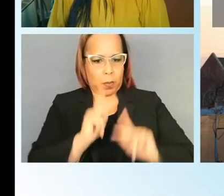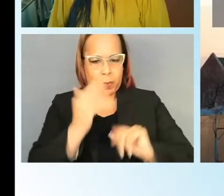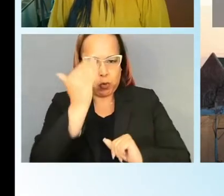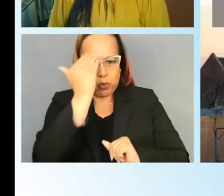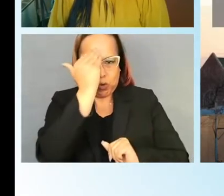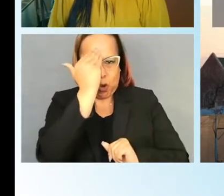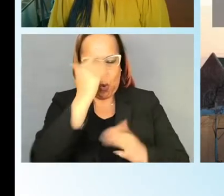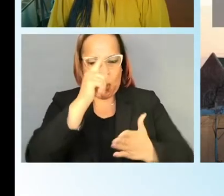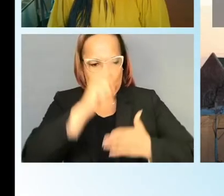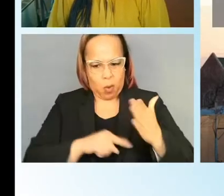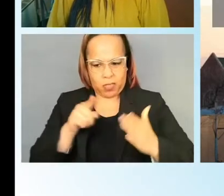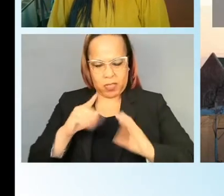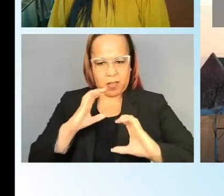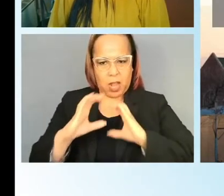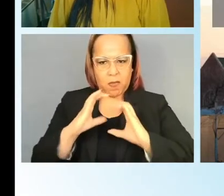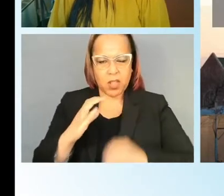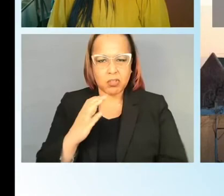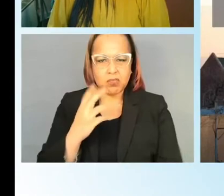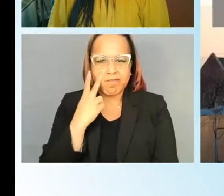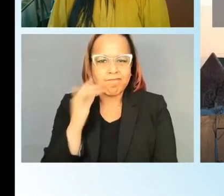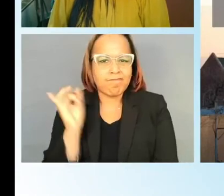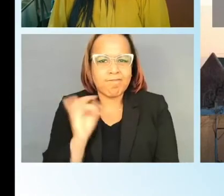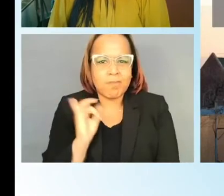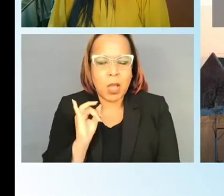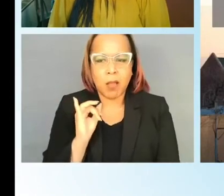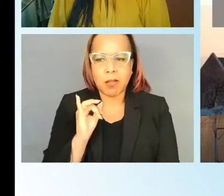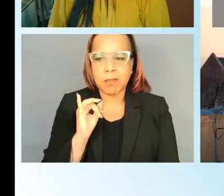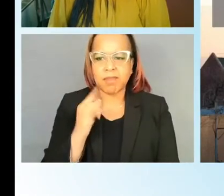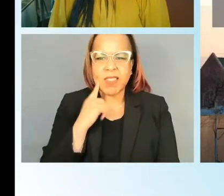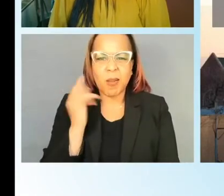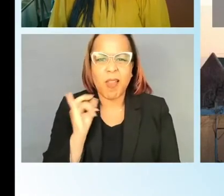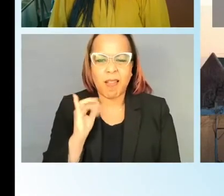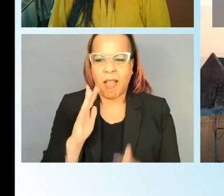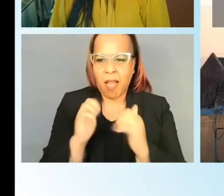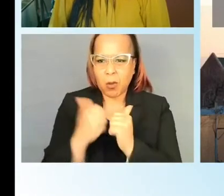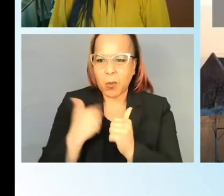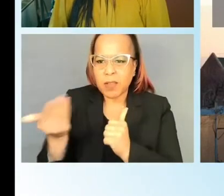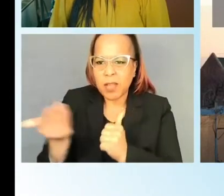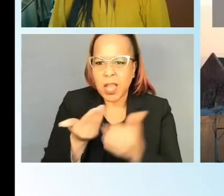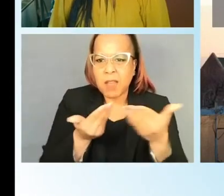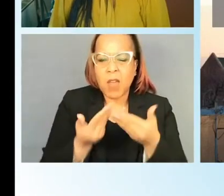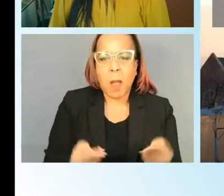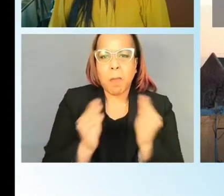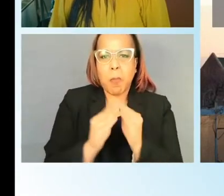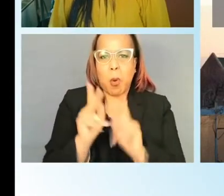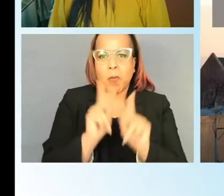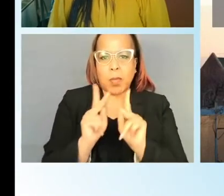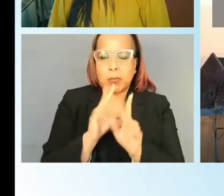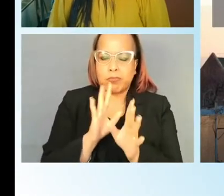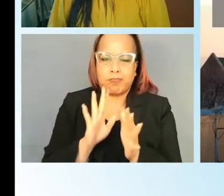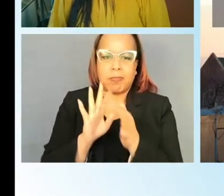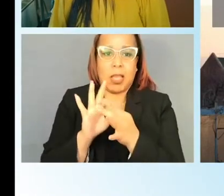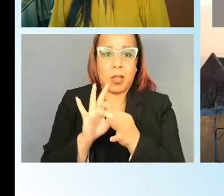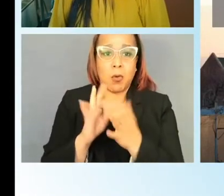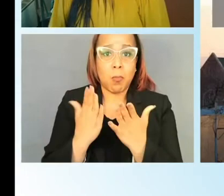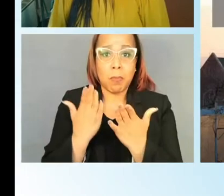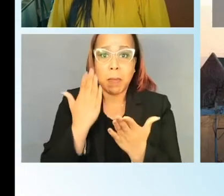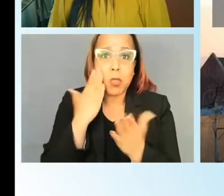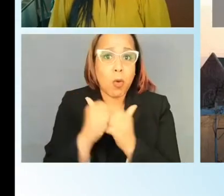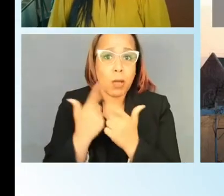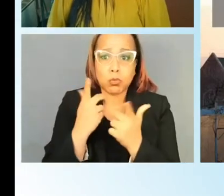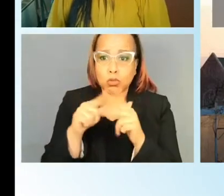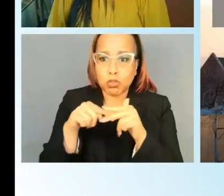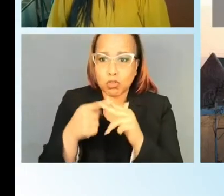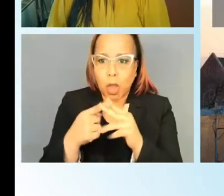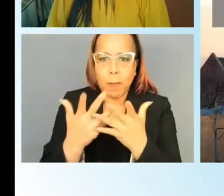these conversations sound like, what these could look like? How can we invite more folks in who might be don't know how to start, but want